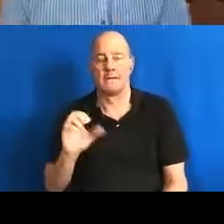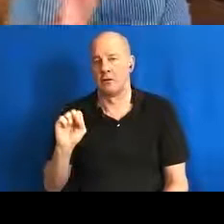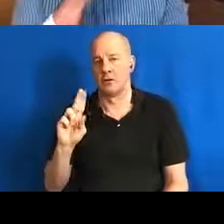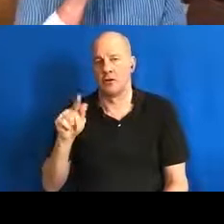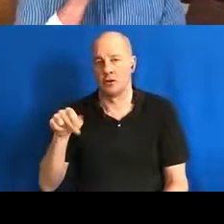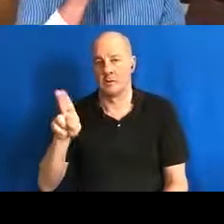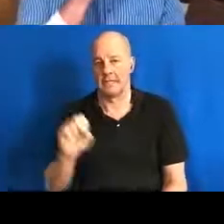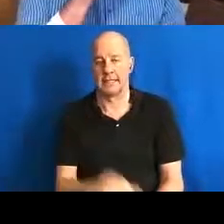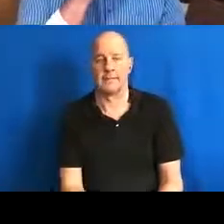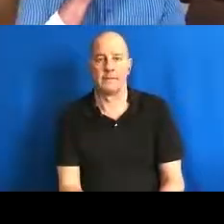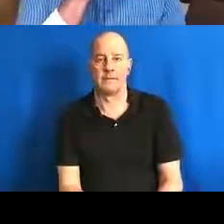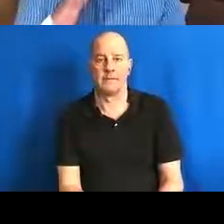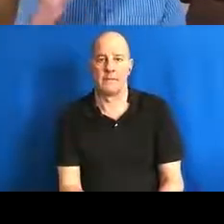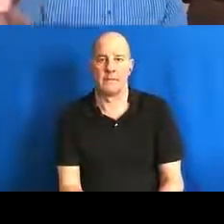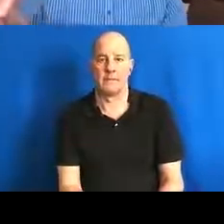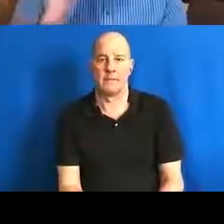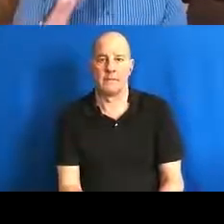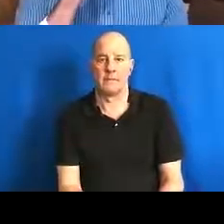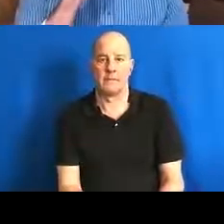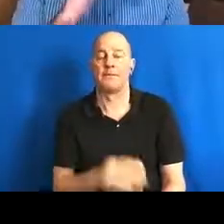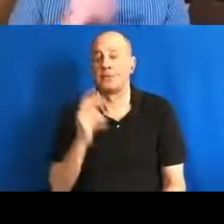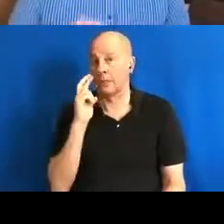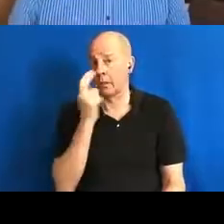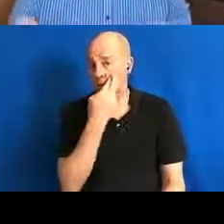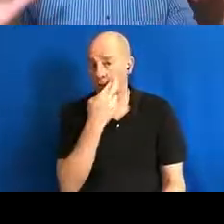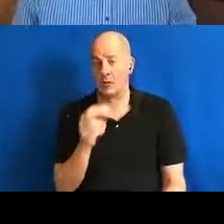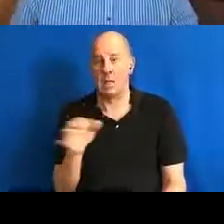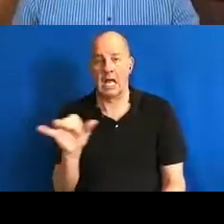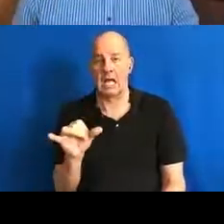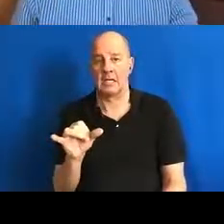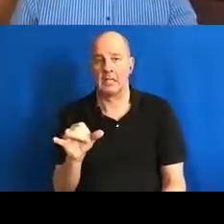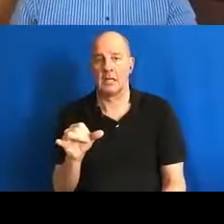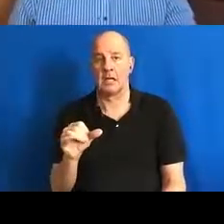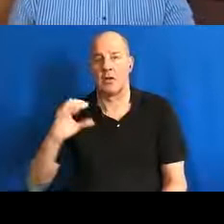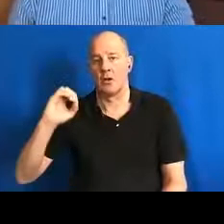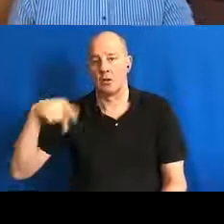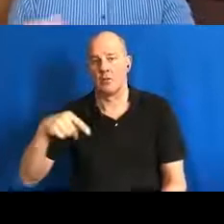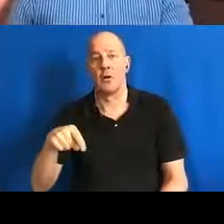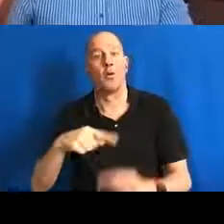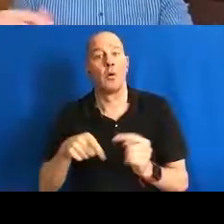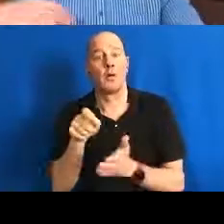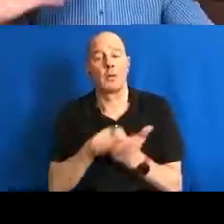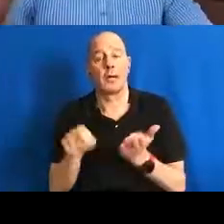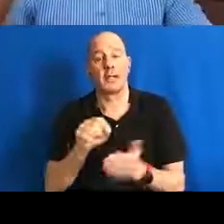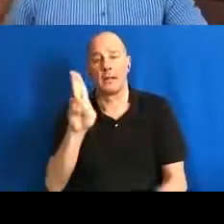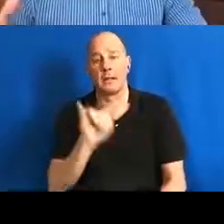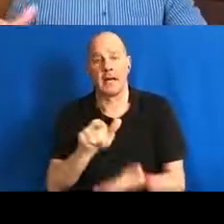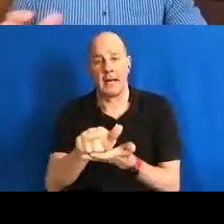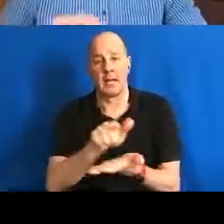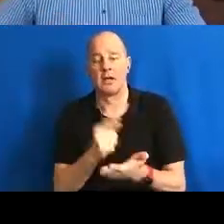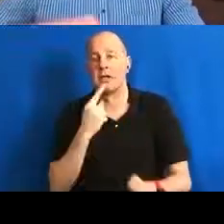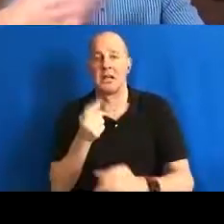and the Roses, as the cooperative, when they were writing their bylaws, they decided, you know what, every